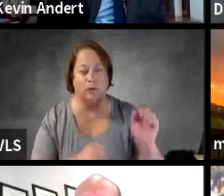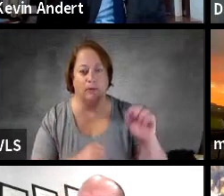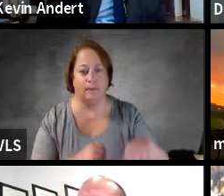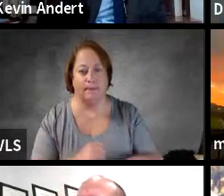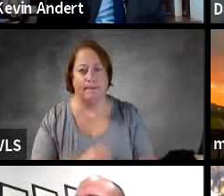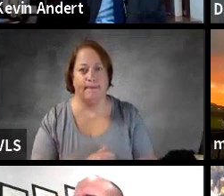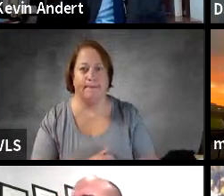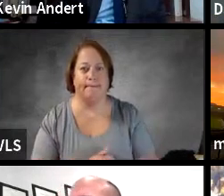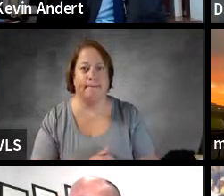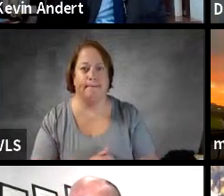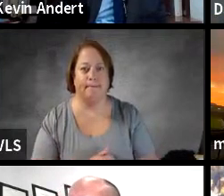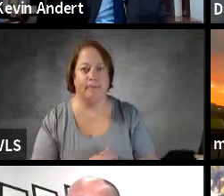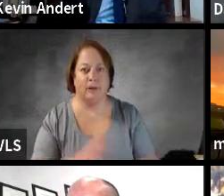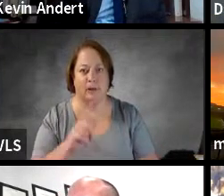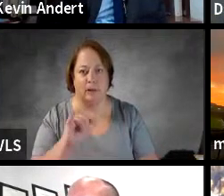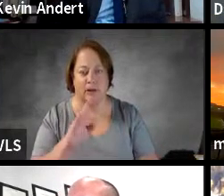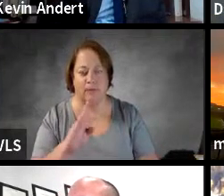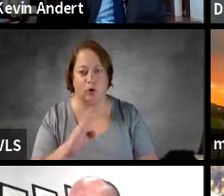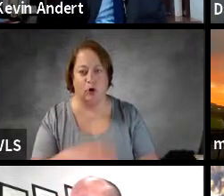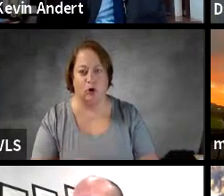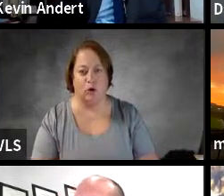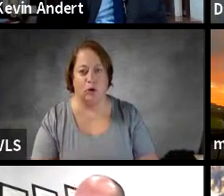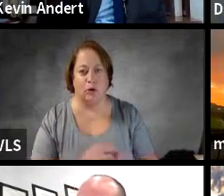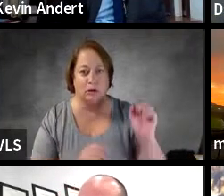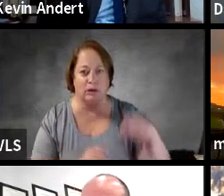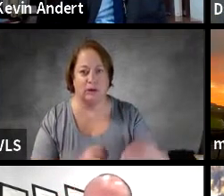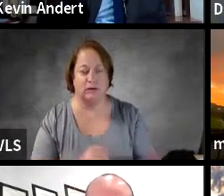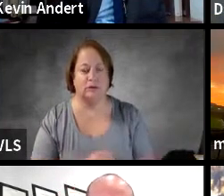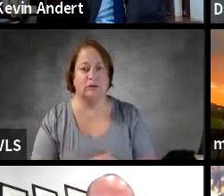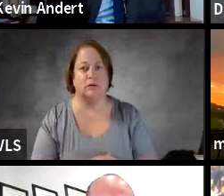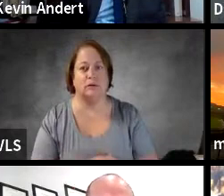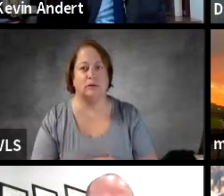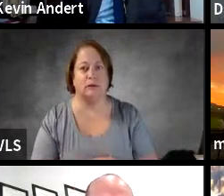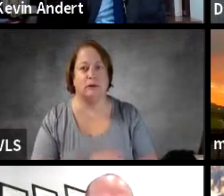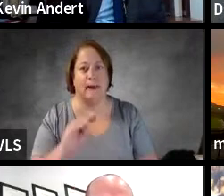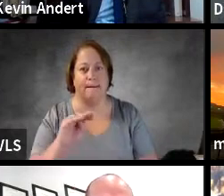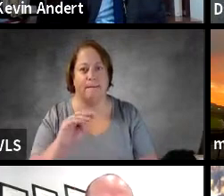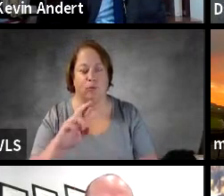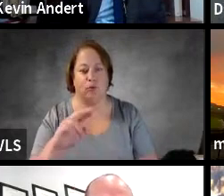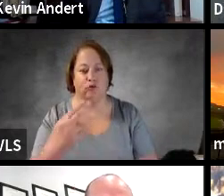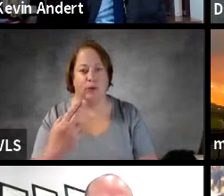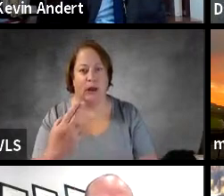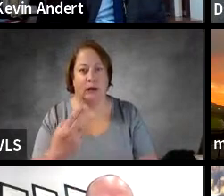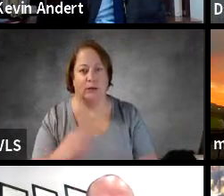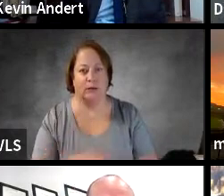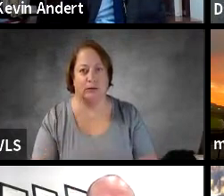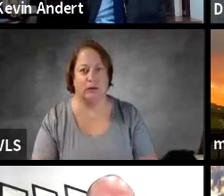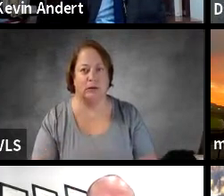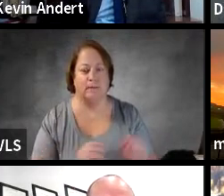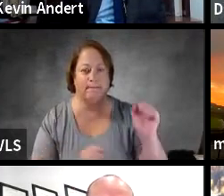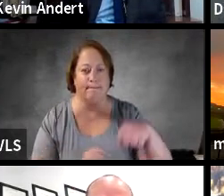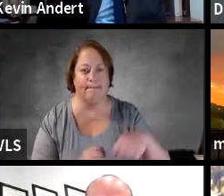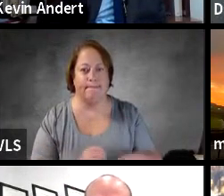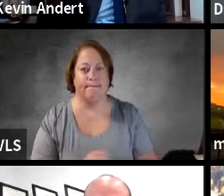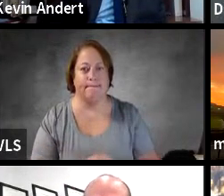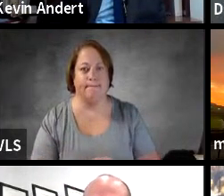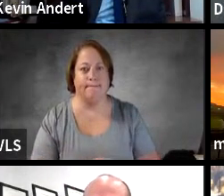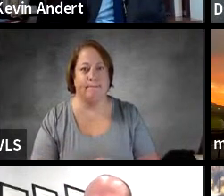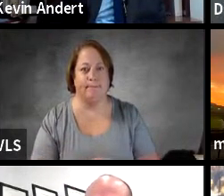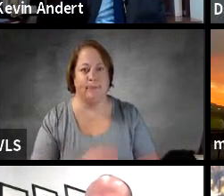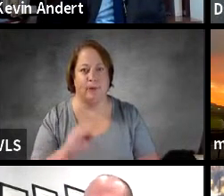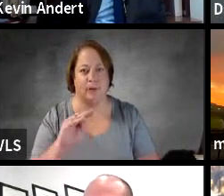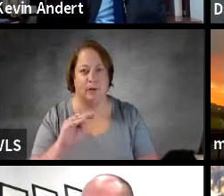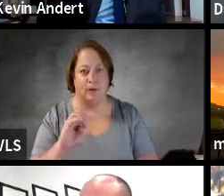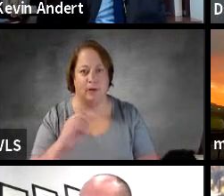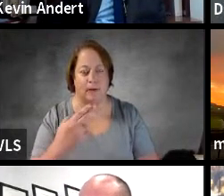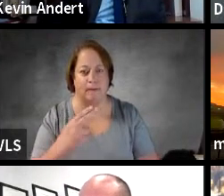Yes. Lindbergh? Yes. Maplewood Richmond Heights? Yes.